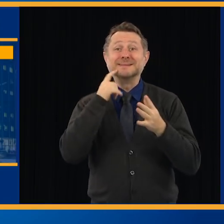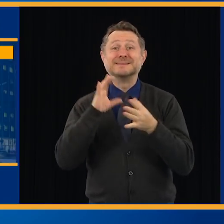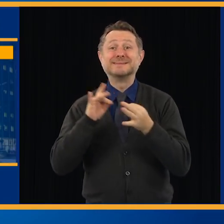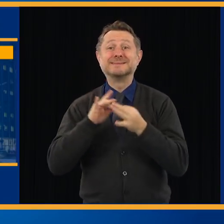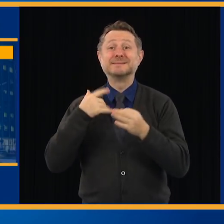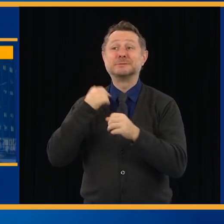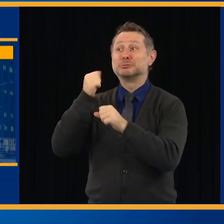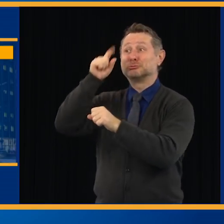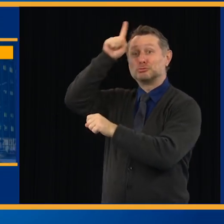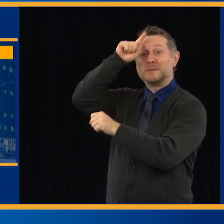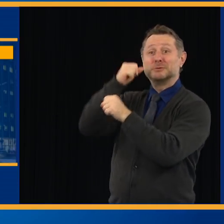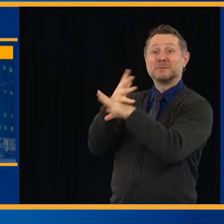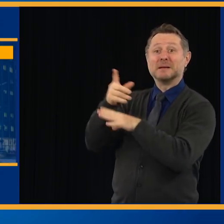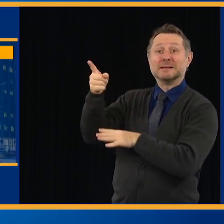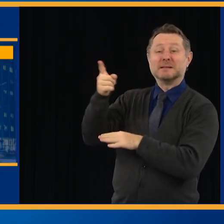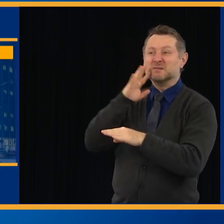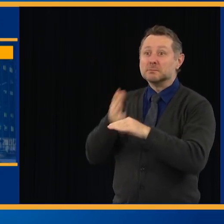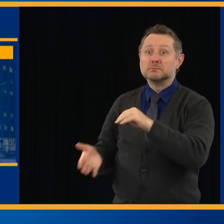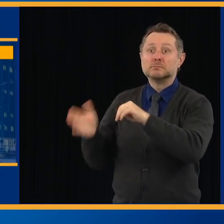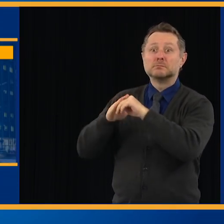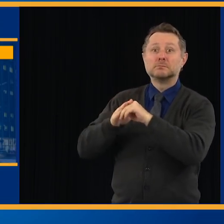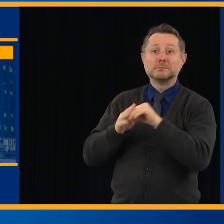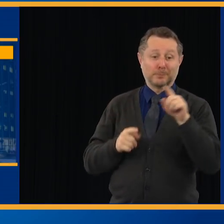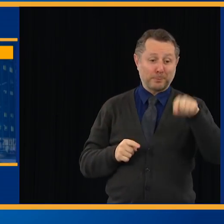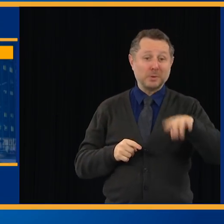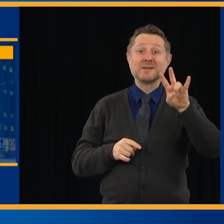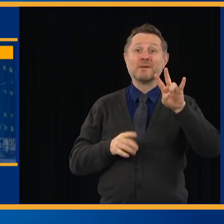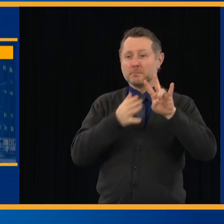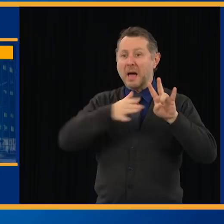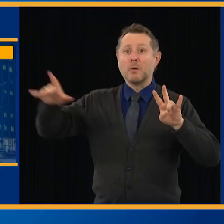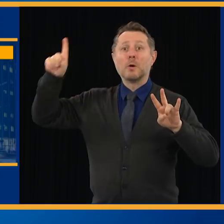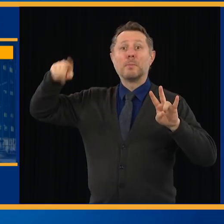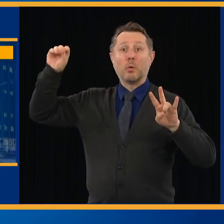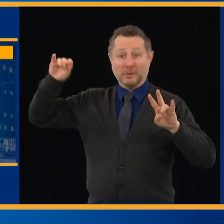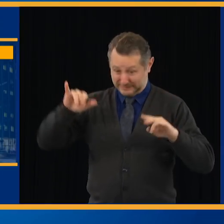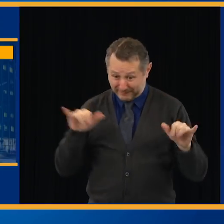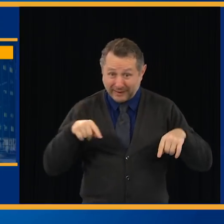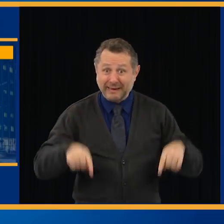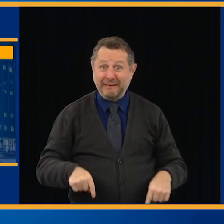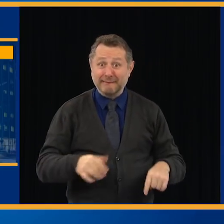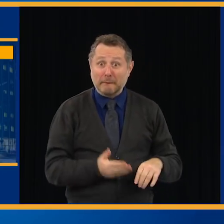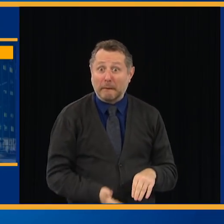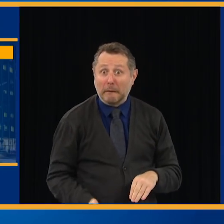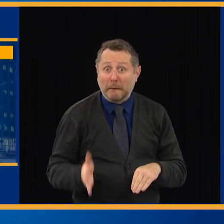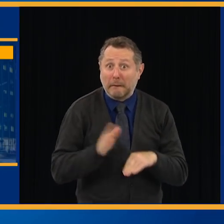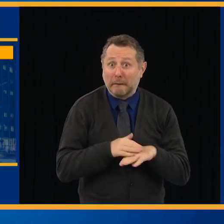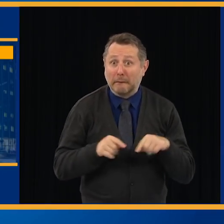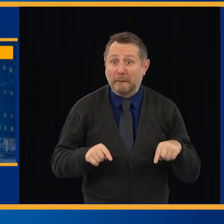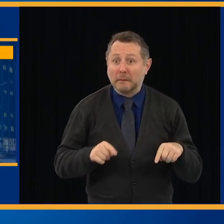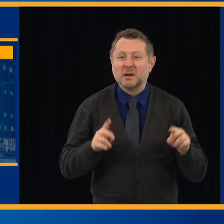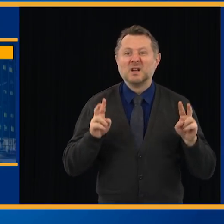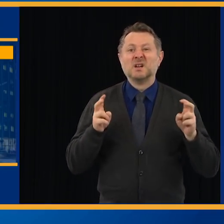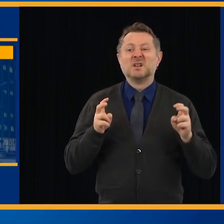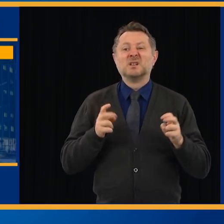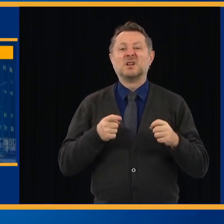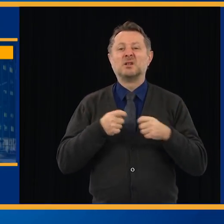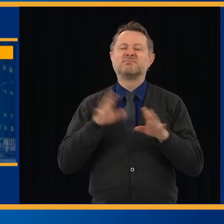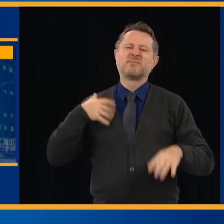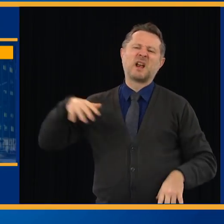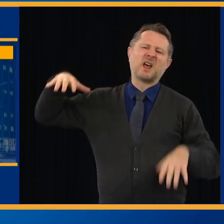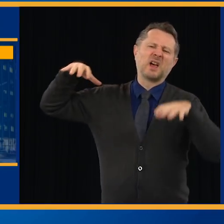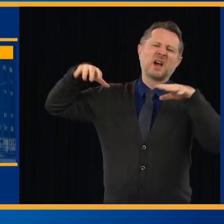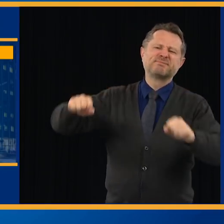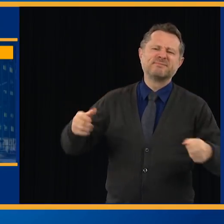for those increases. And if there's an increase, circuit breaker stops